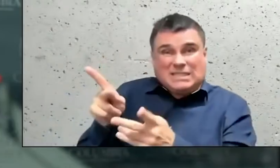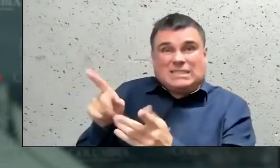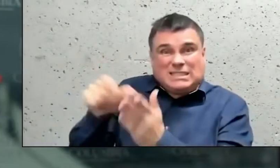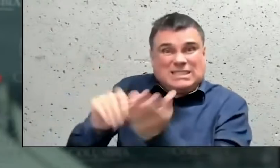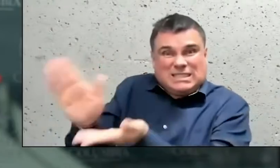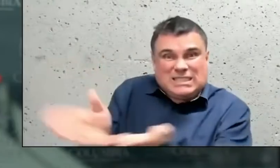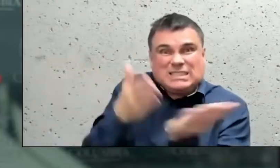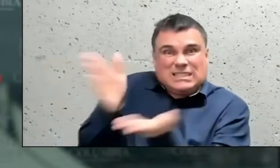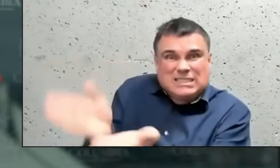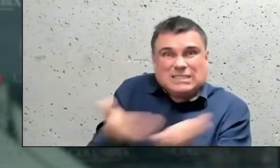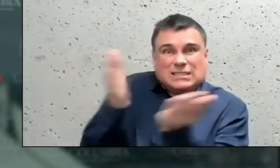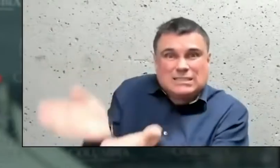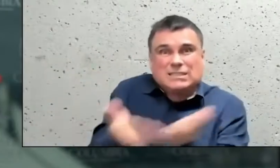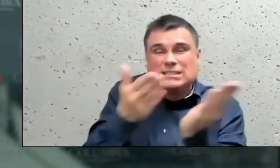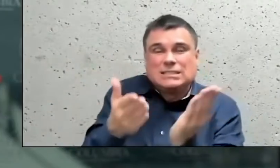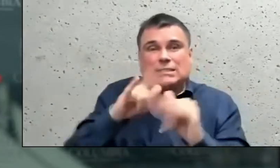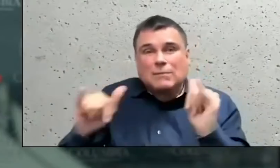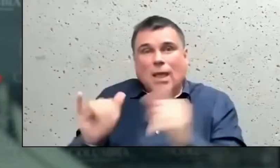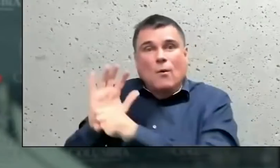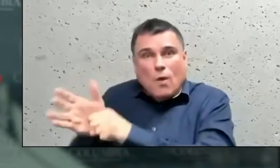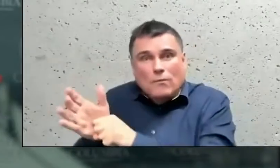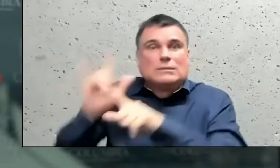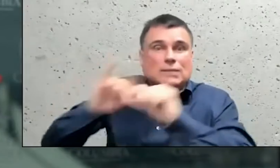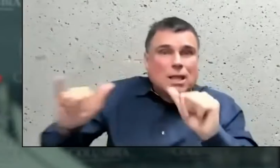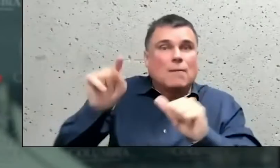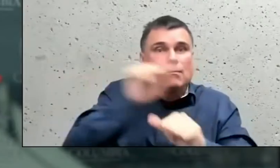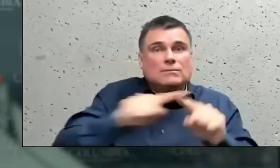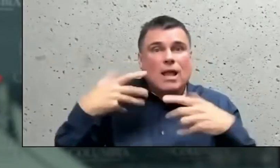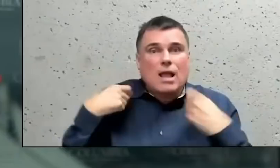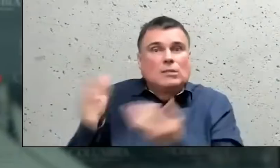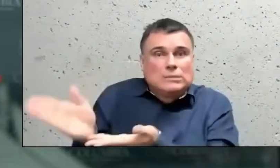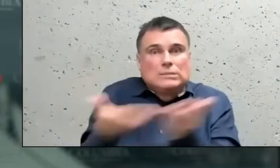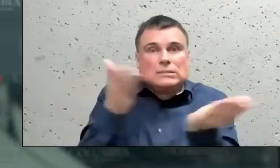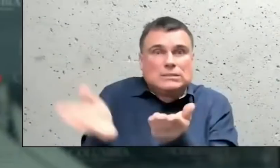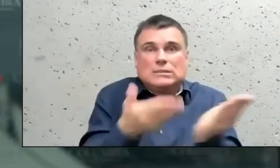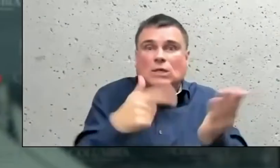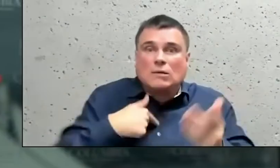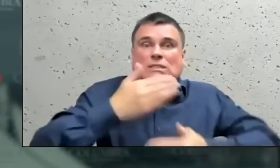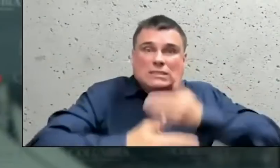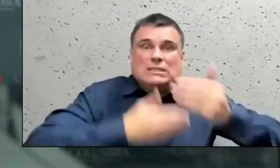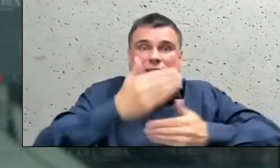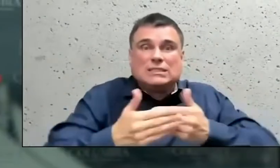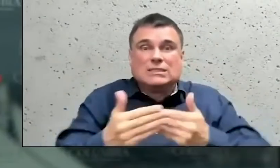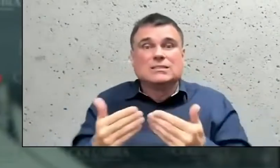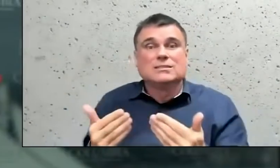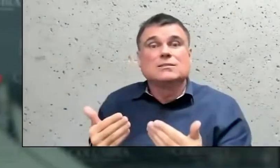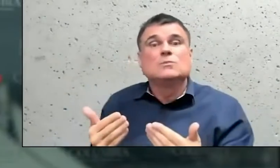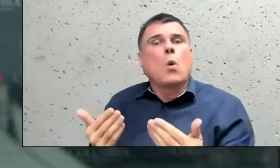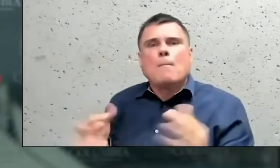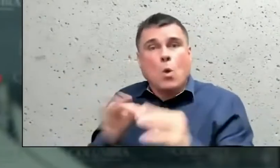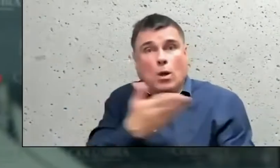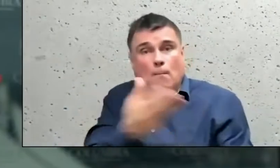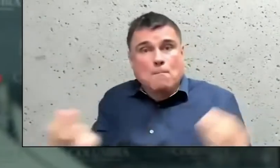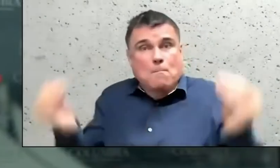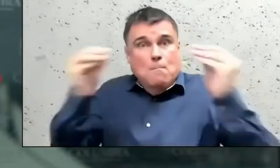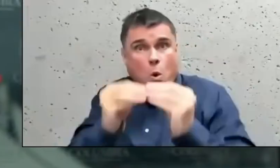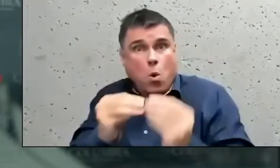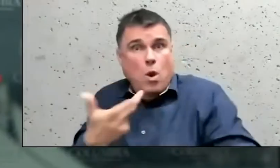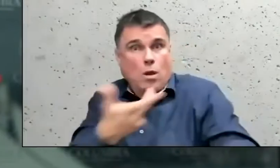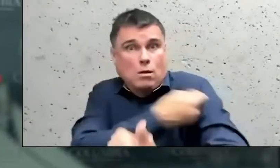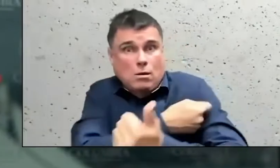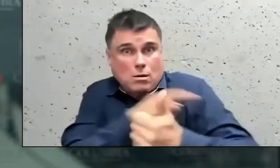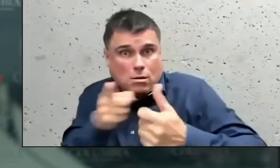we absolutely need more people to get dose 1 and dose 2, and when their time comes, their third dose of